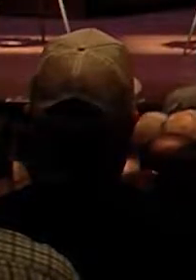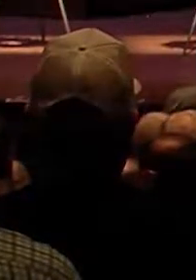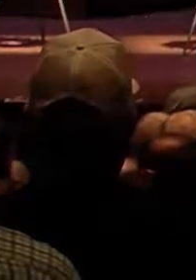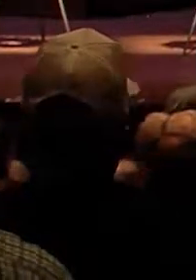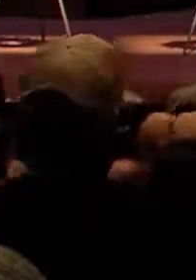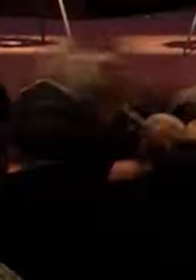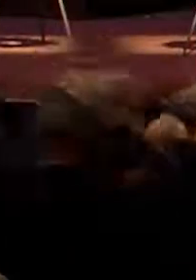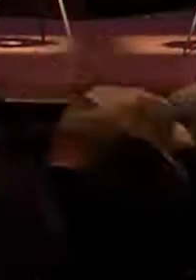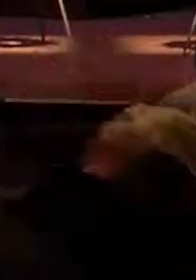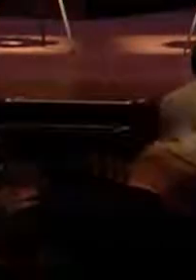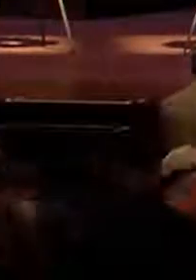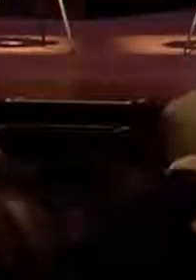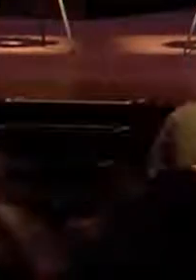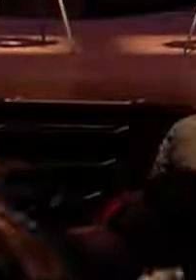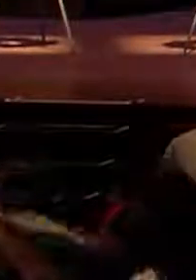seated.